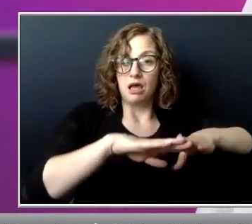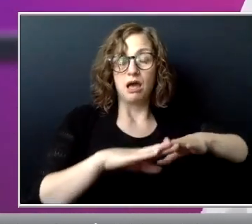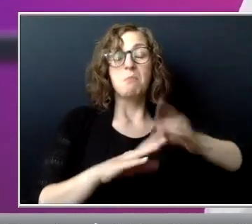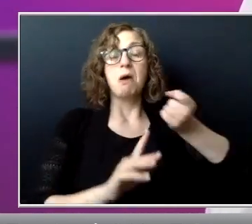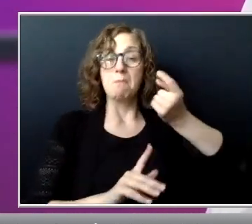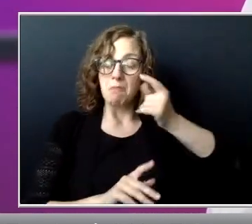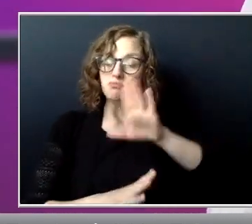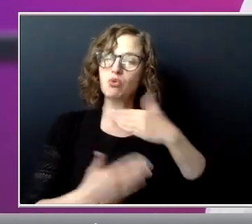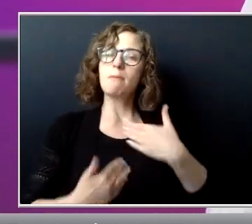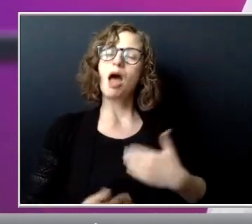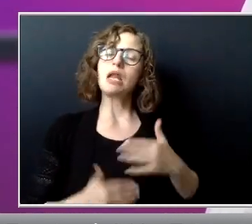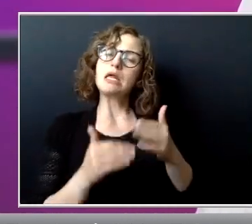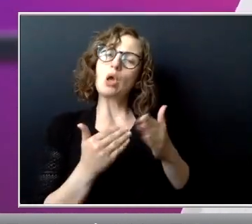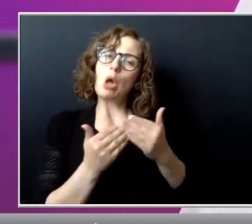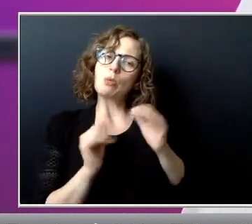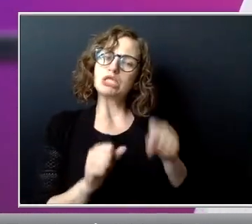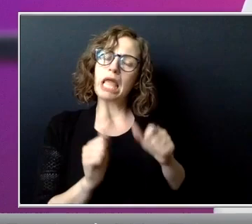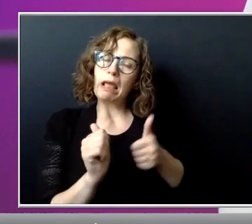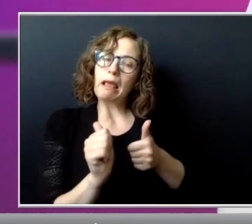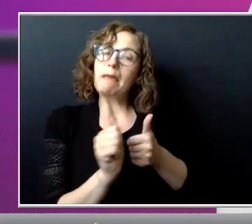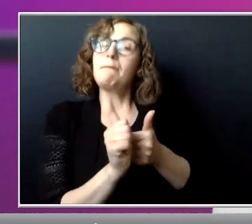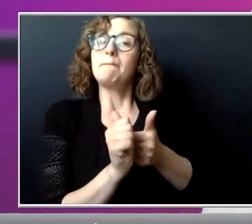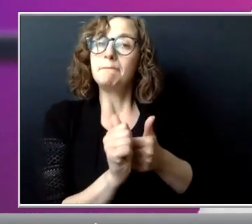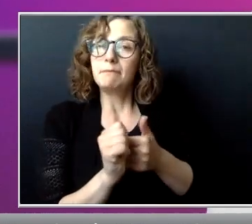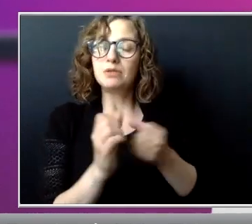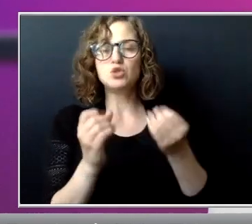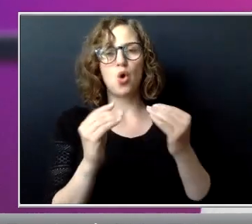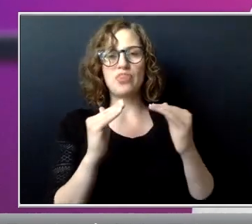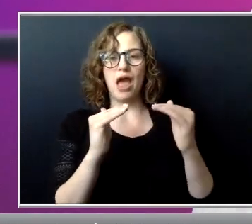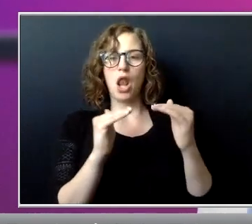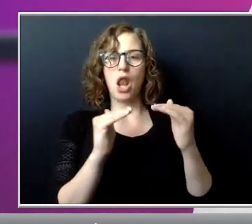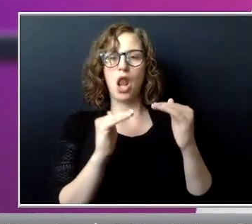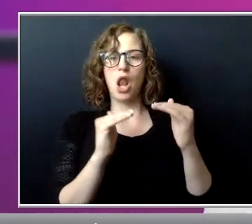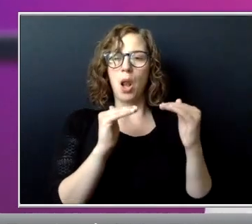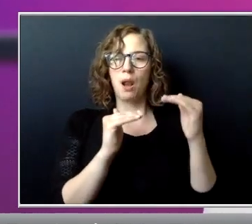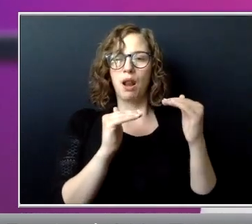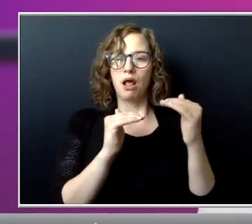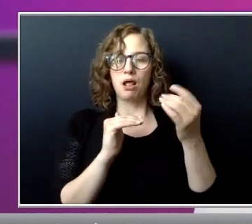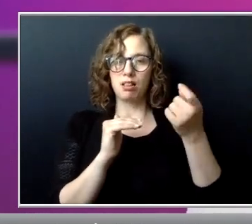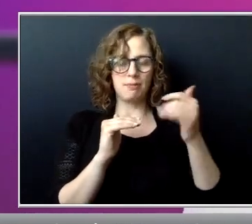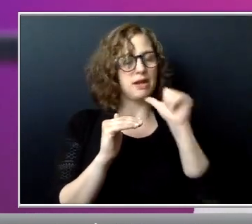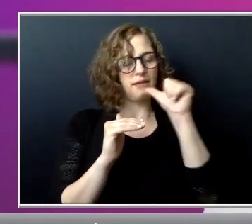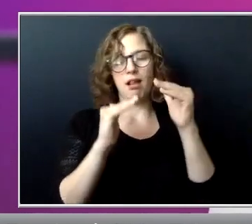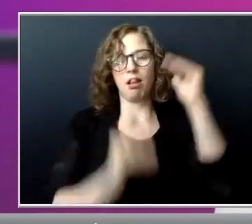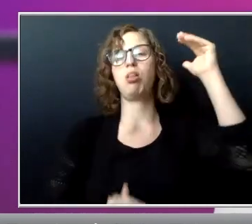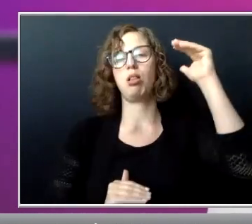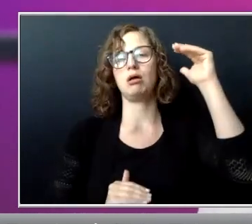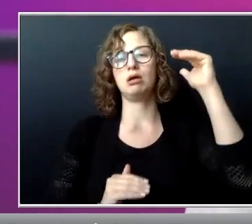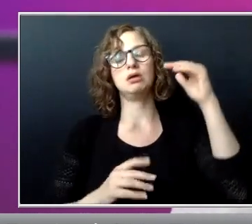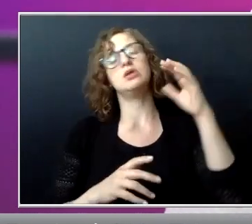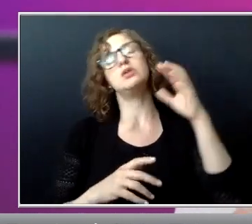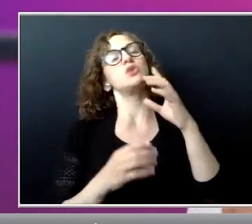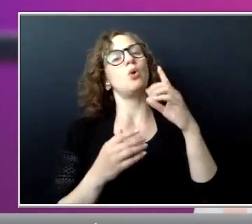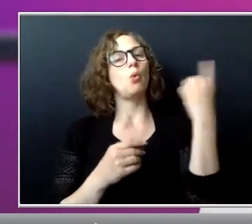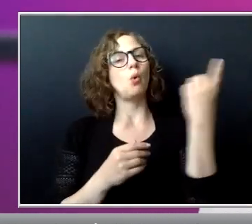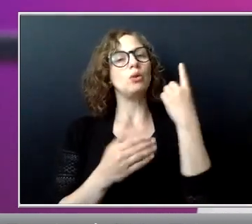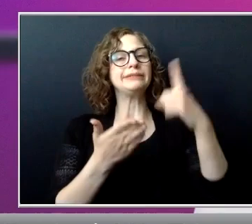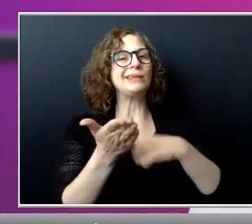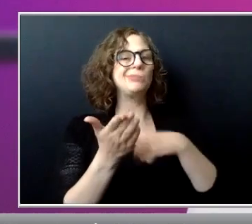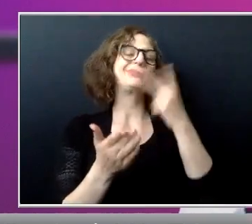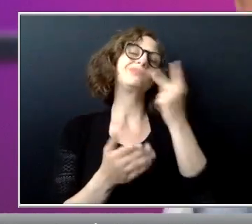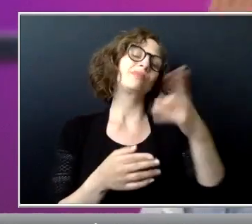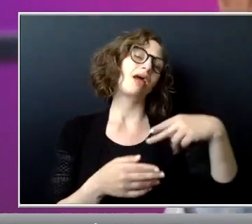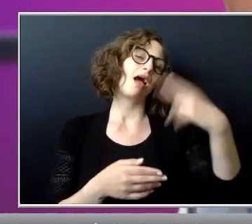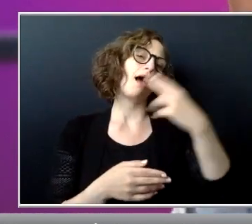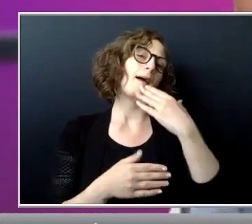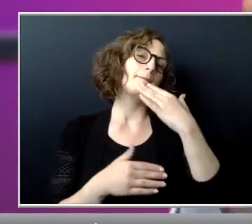much you need is relatively small. And so we only see high blood sugars at particular times or during times of stress. So you might get sick